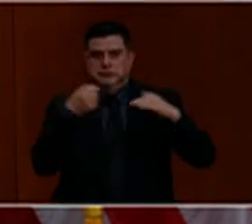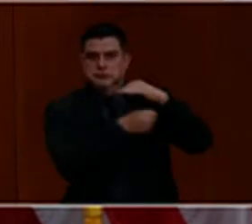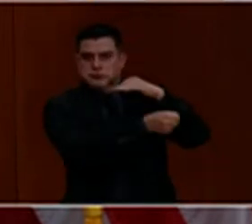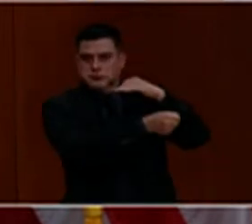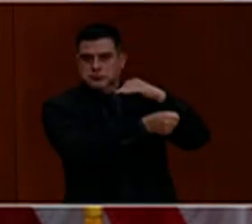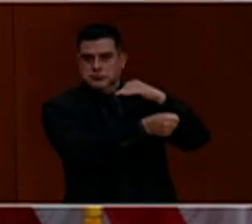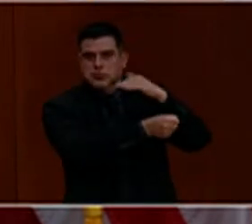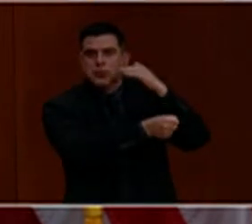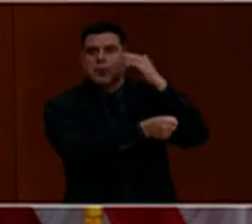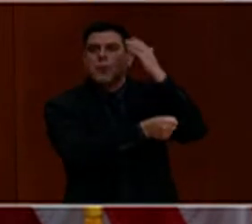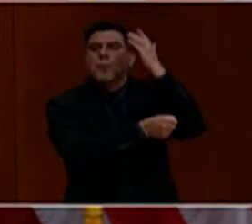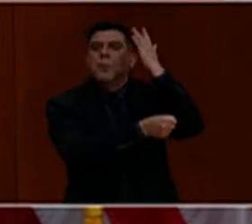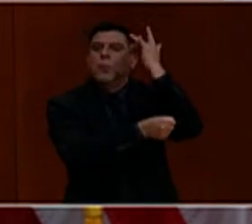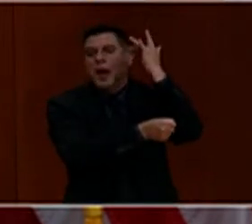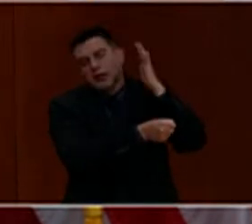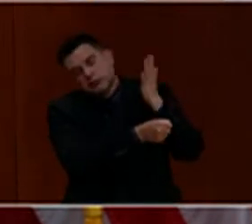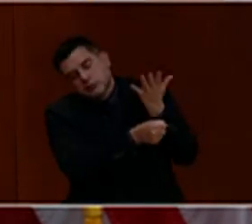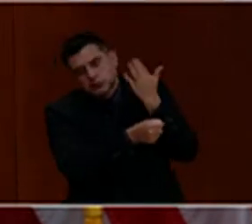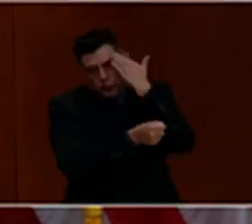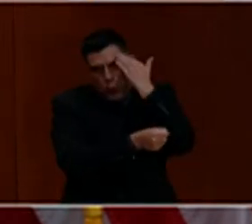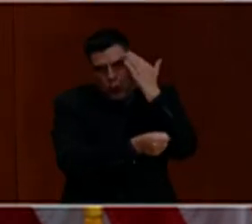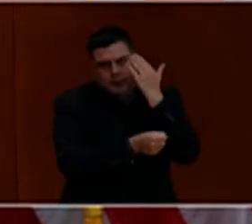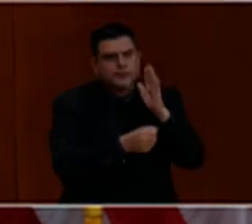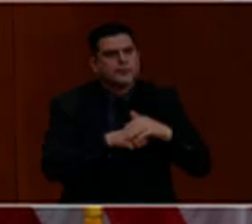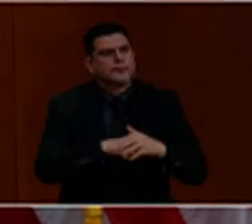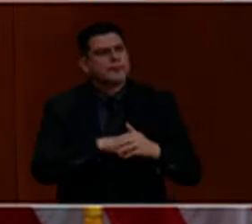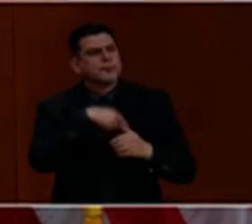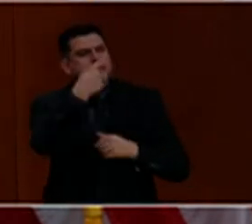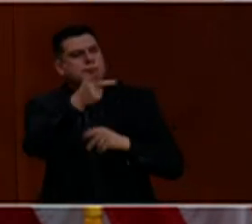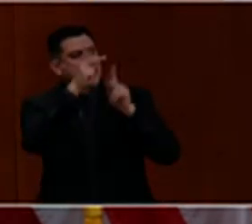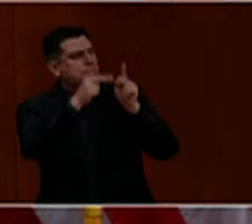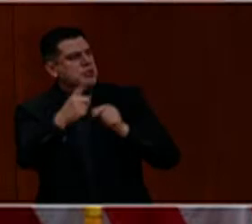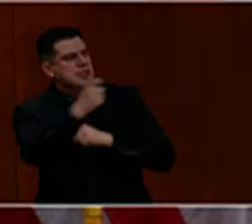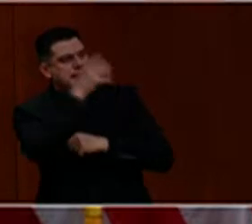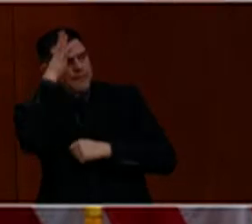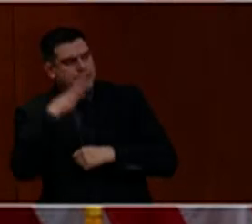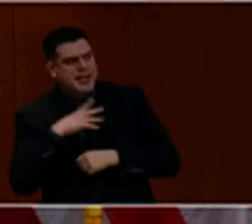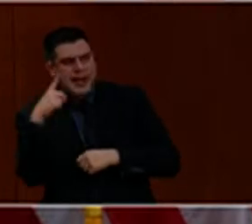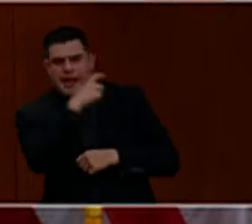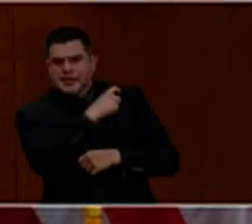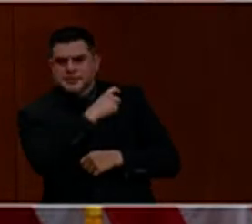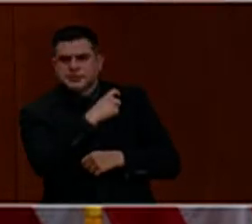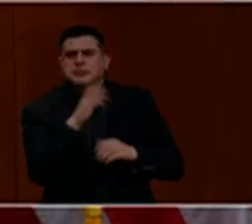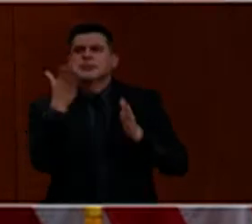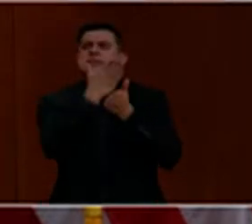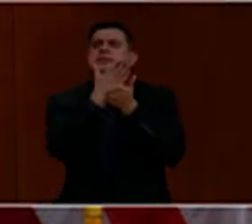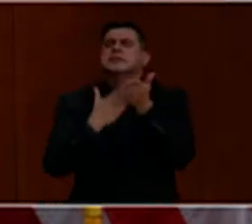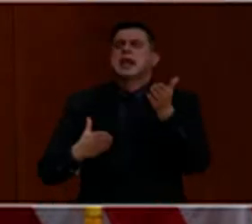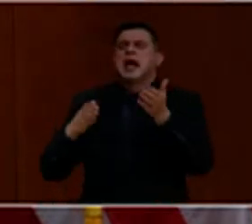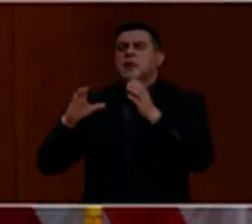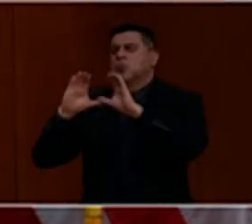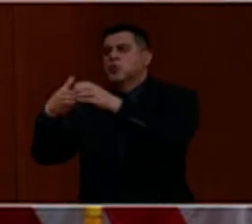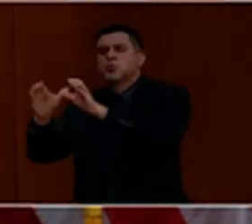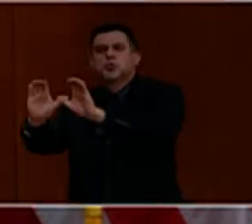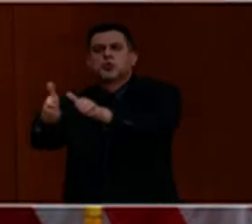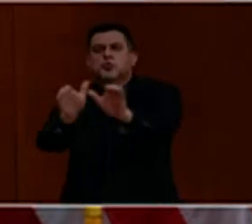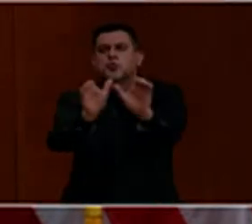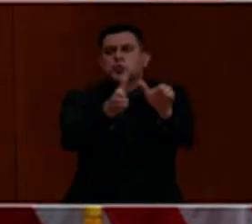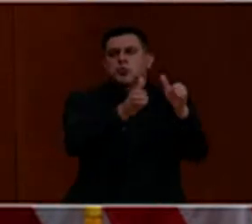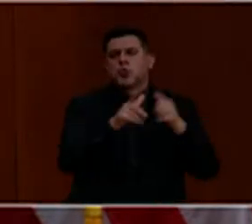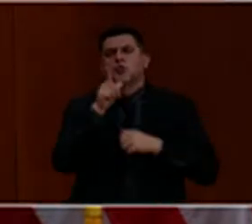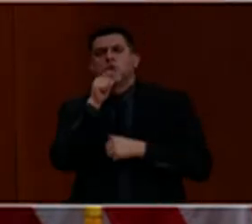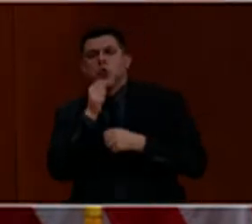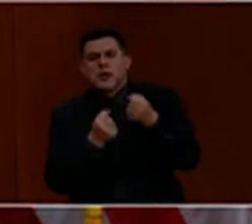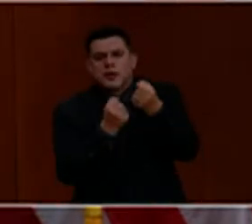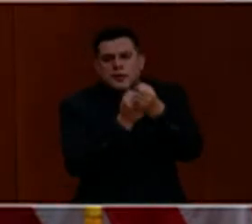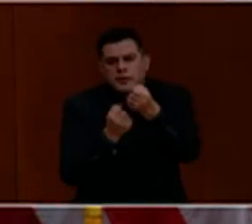want to ask you, there's been some felon voting rights groups who are frustrated because they say some new guidance from the state was quietly posted online, and they're curious why